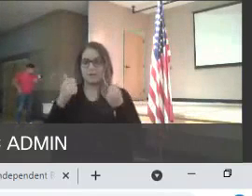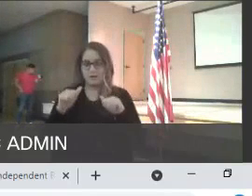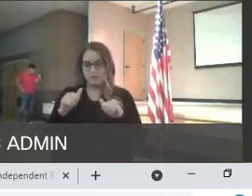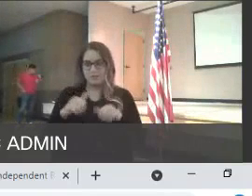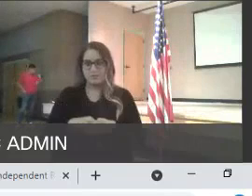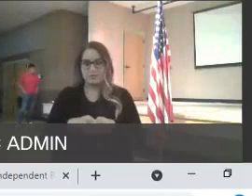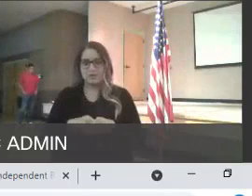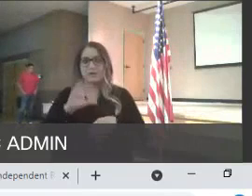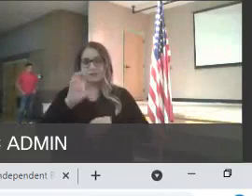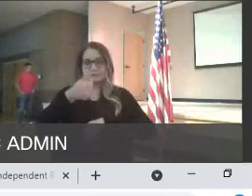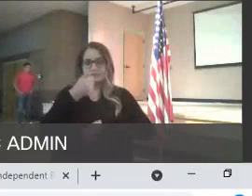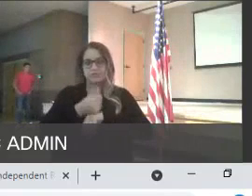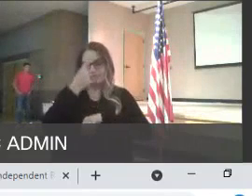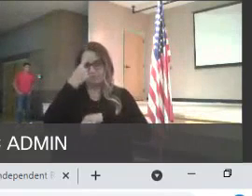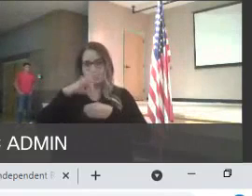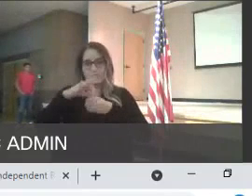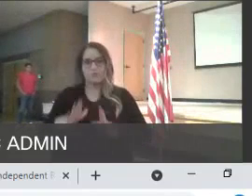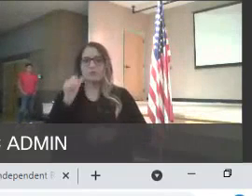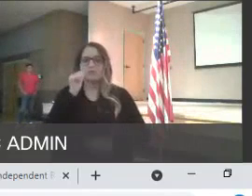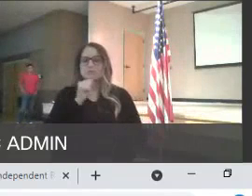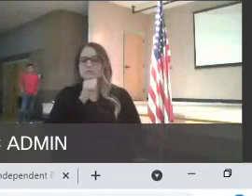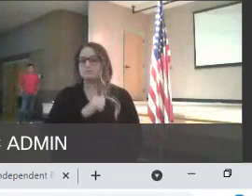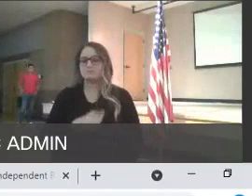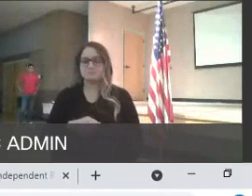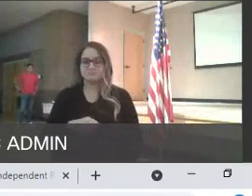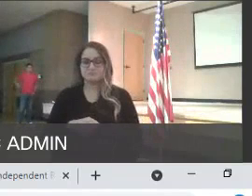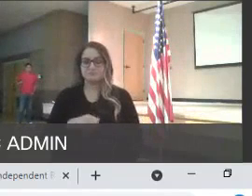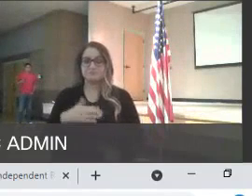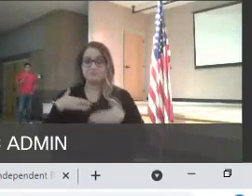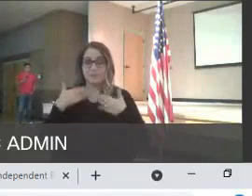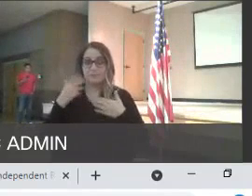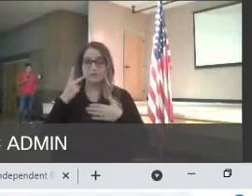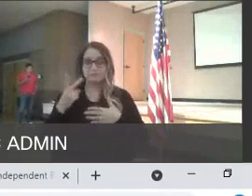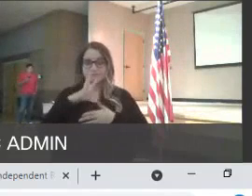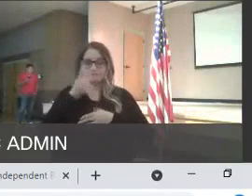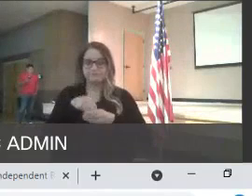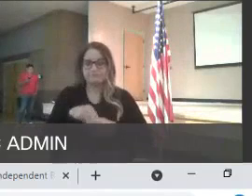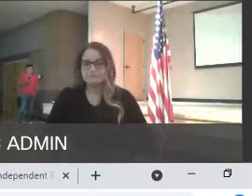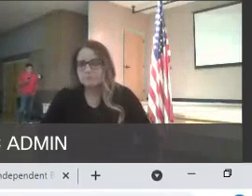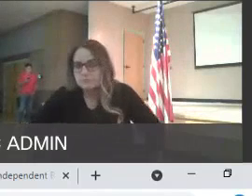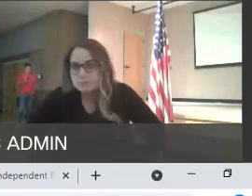in place for the voters of Arizona, and we'll look forward to staying engaged in the process. Thank you very much.